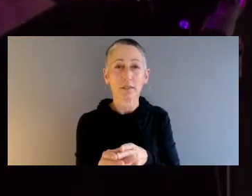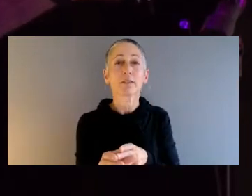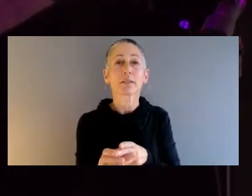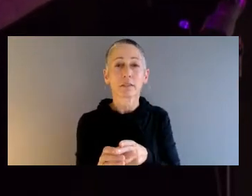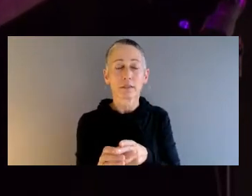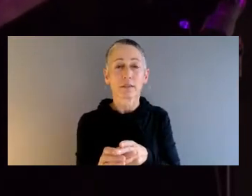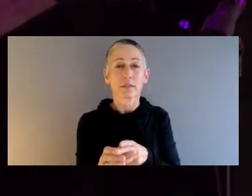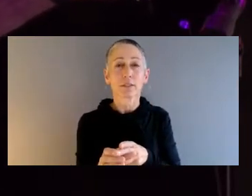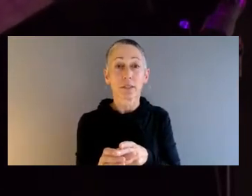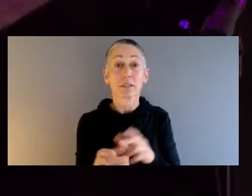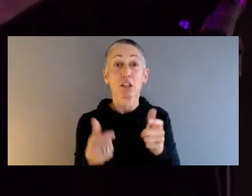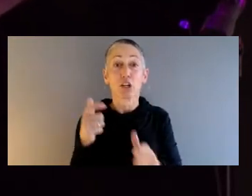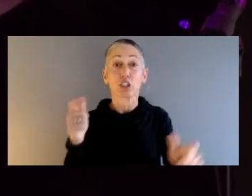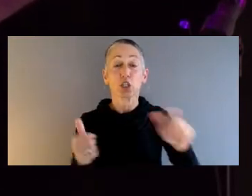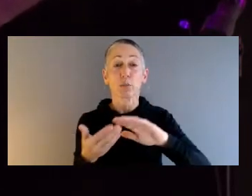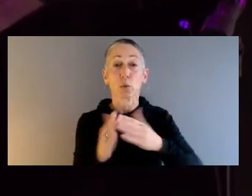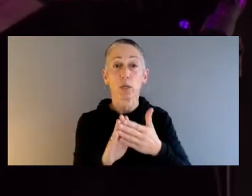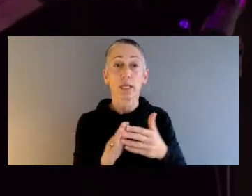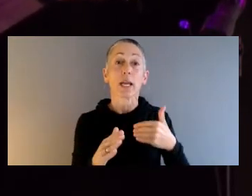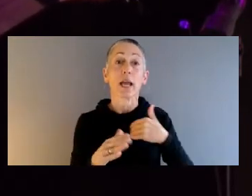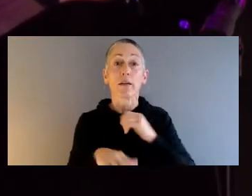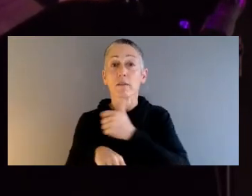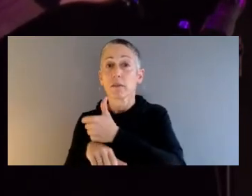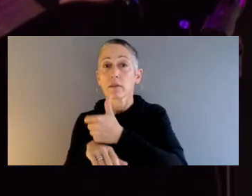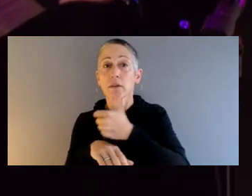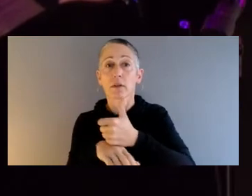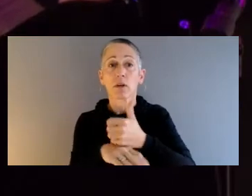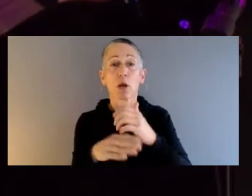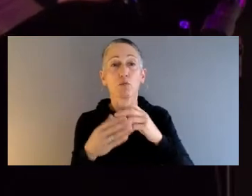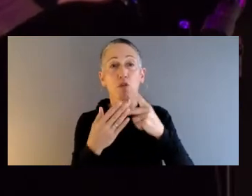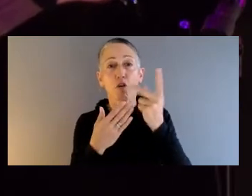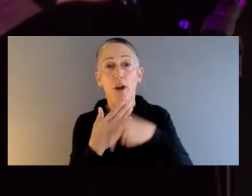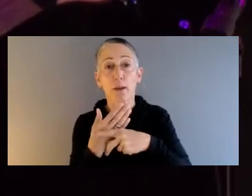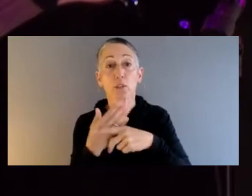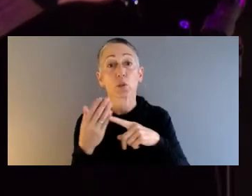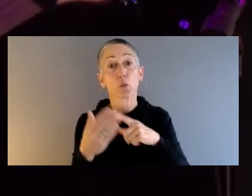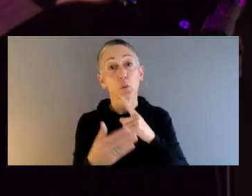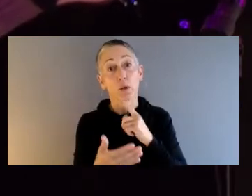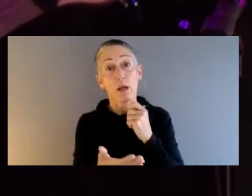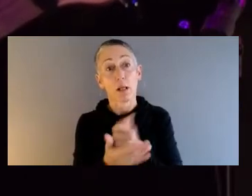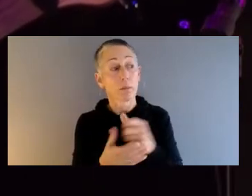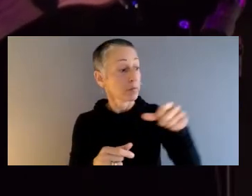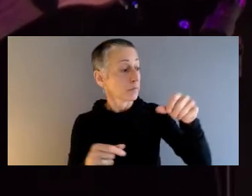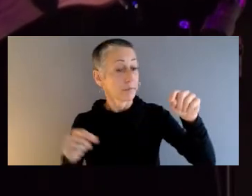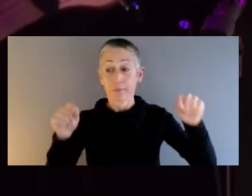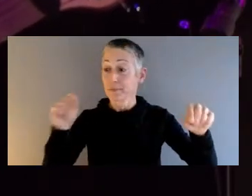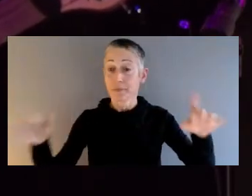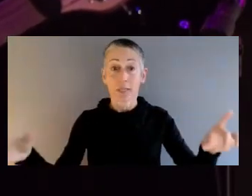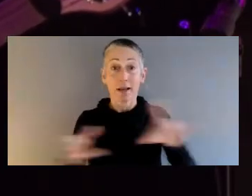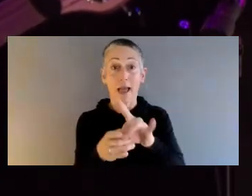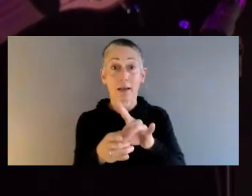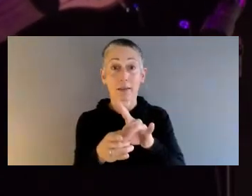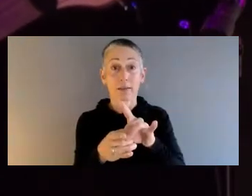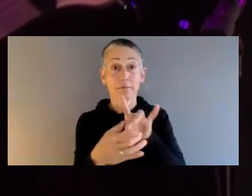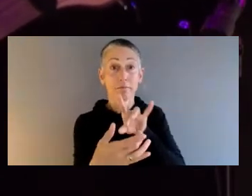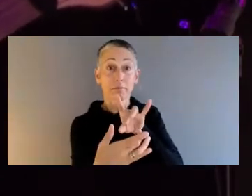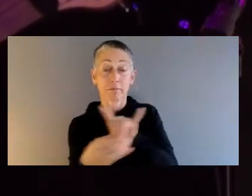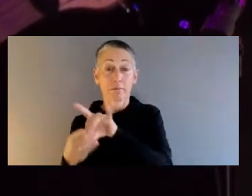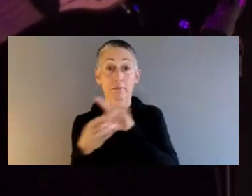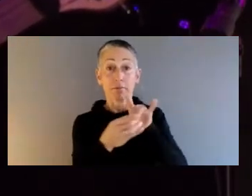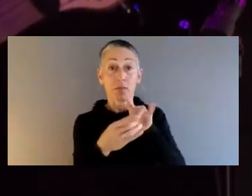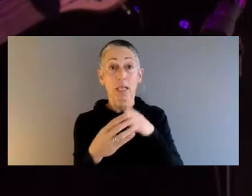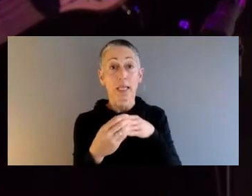are programs set up to help them find each other and to build the skills that lead them to employment and to productions